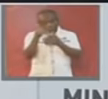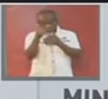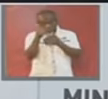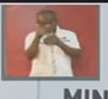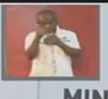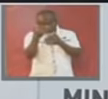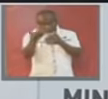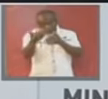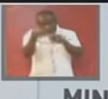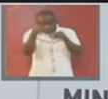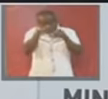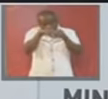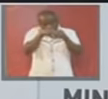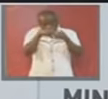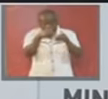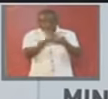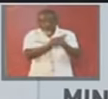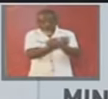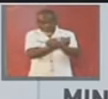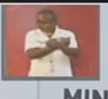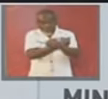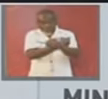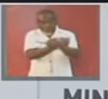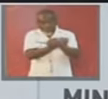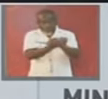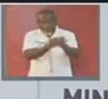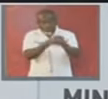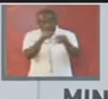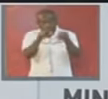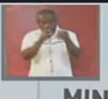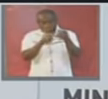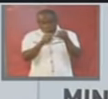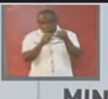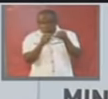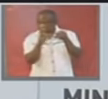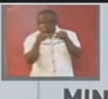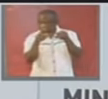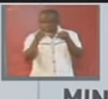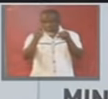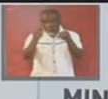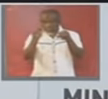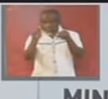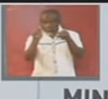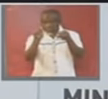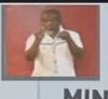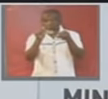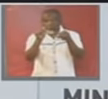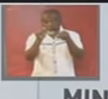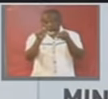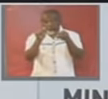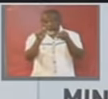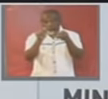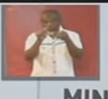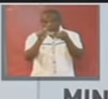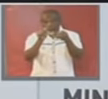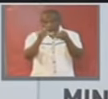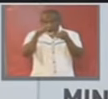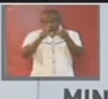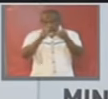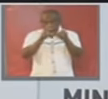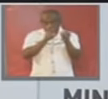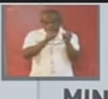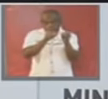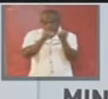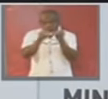Pfizer-BioNTech vaccine, apart from the RNA, which is called the messenger RNA, which takes the material into